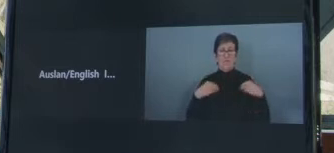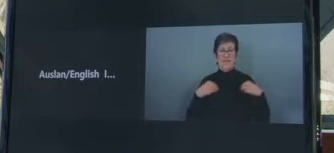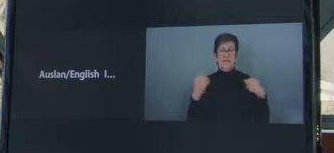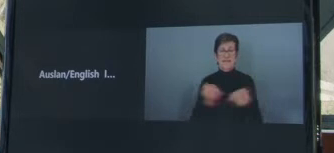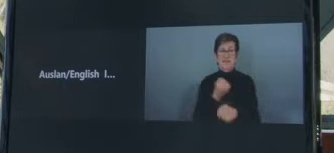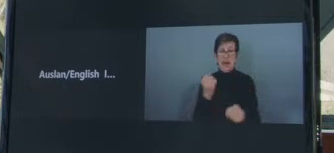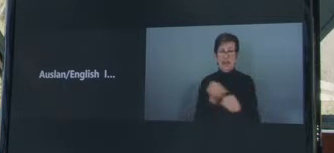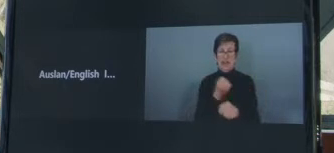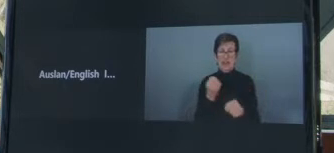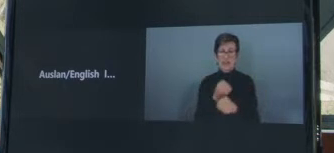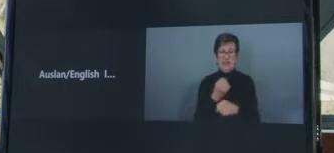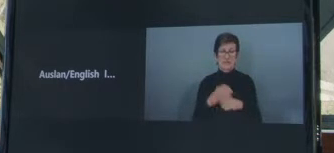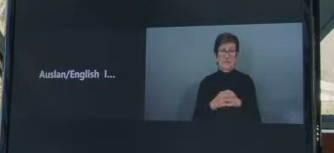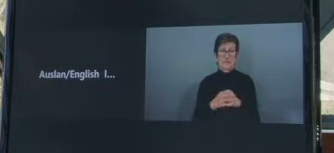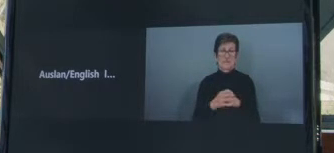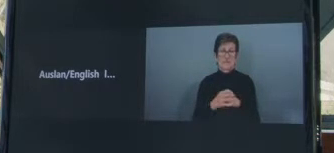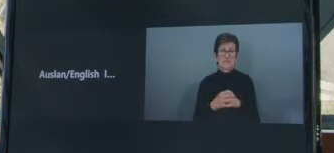with in the myco world.